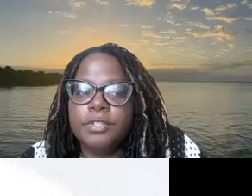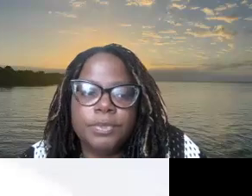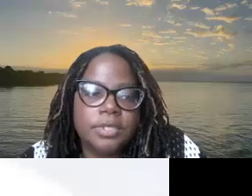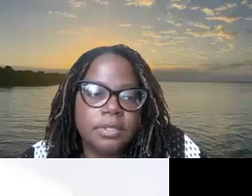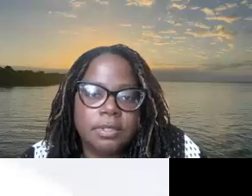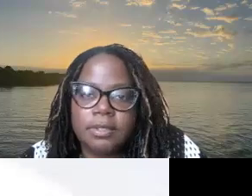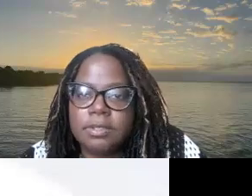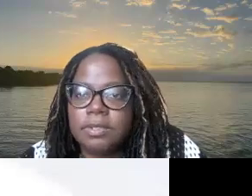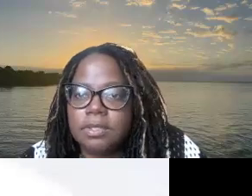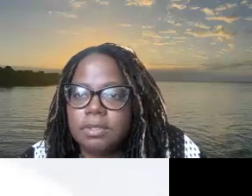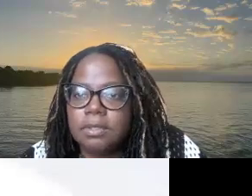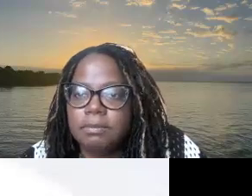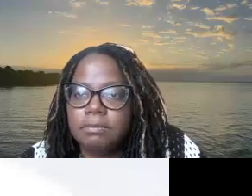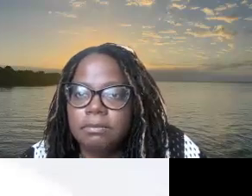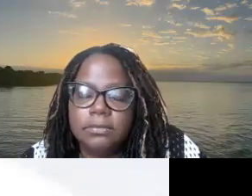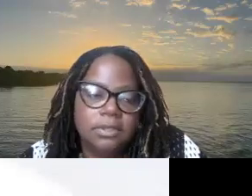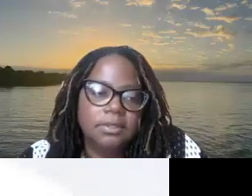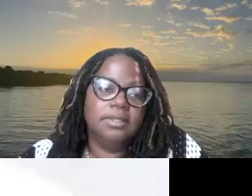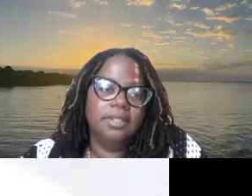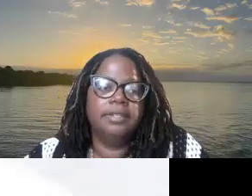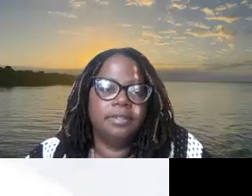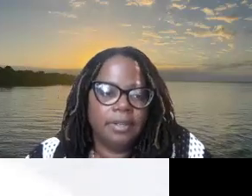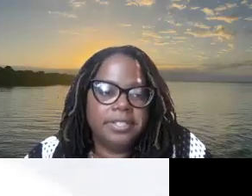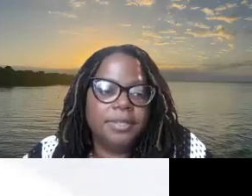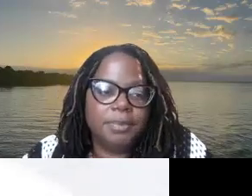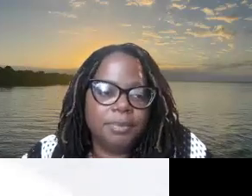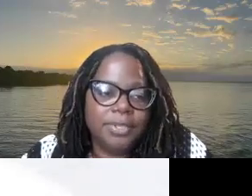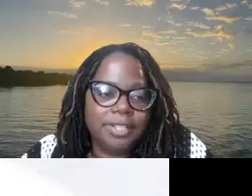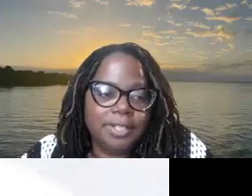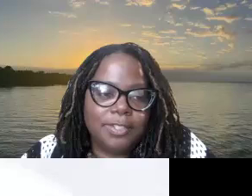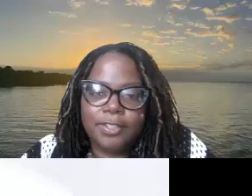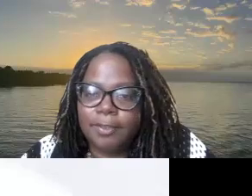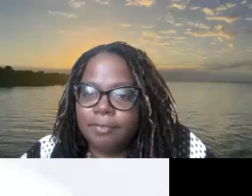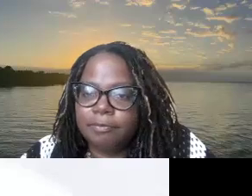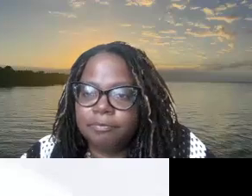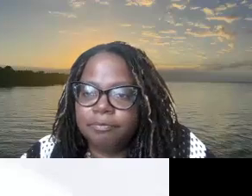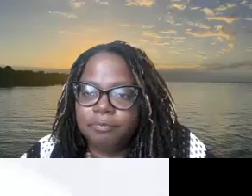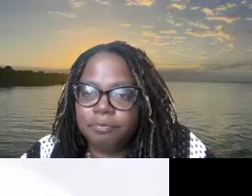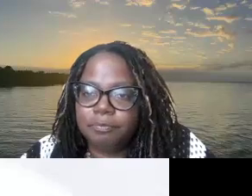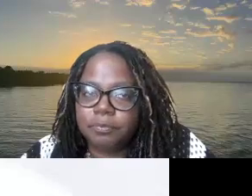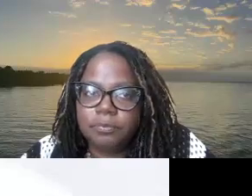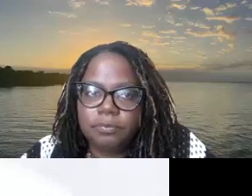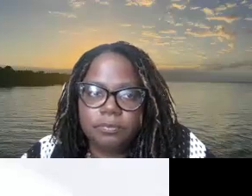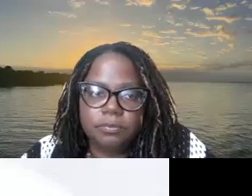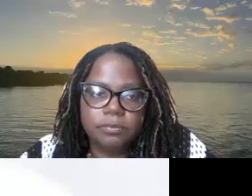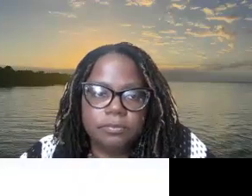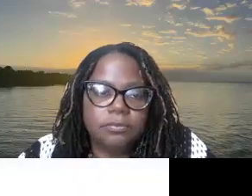So is posting and felt this is again hard data, but important data to look at.